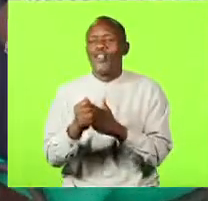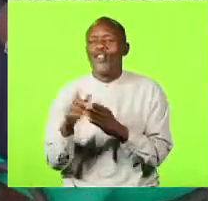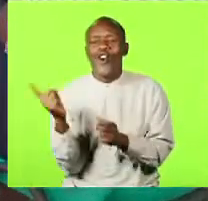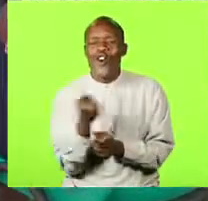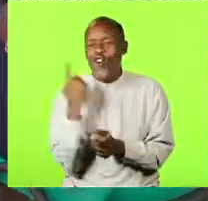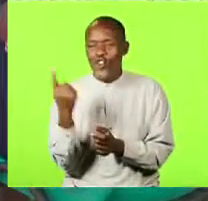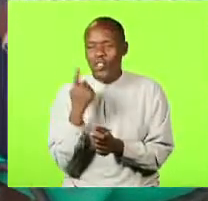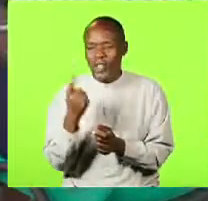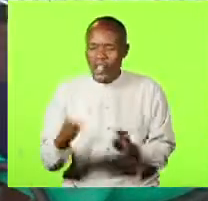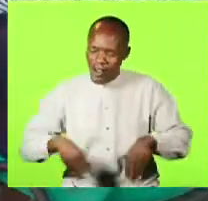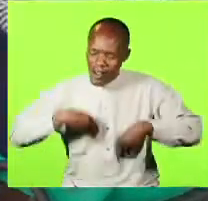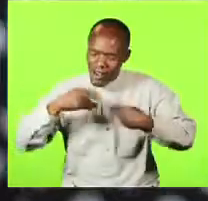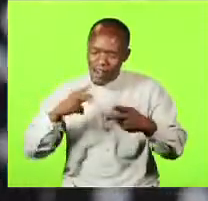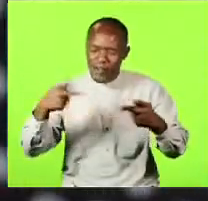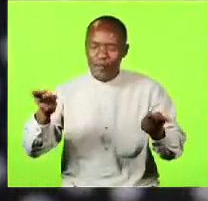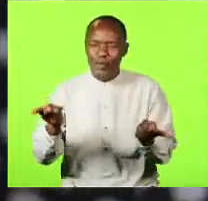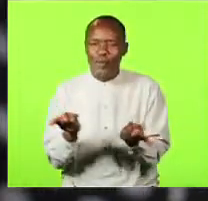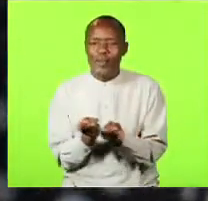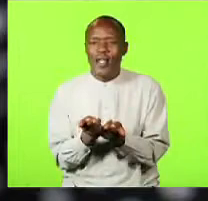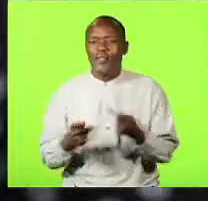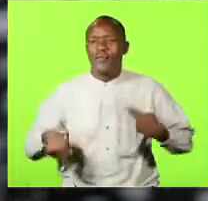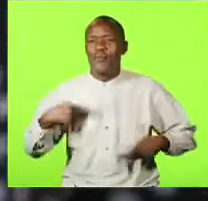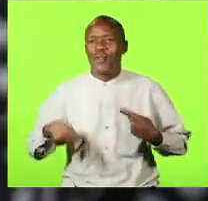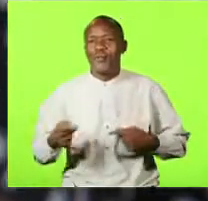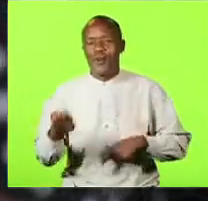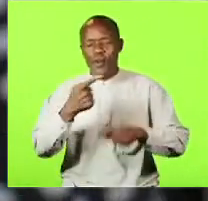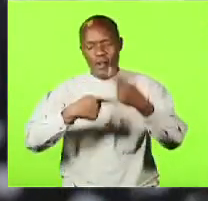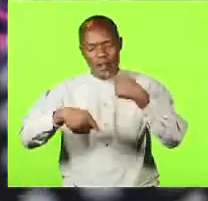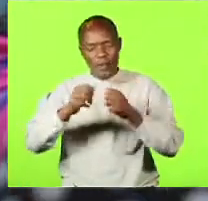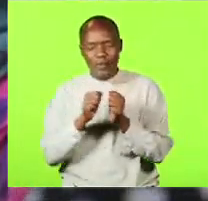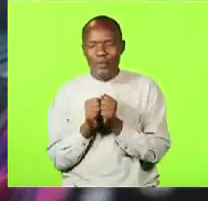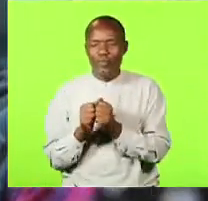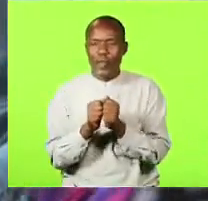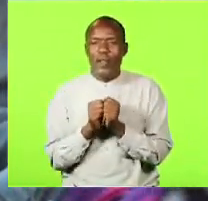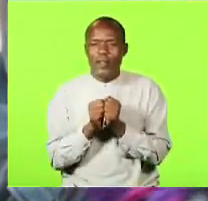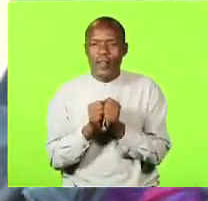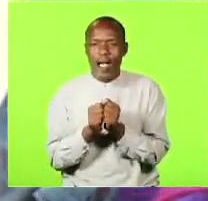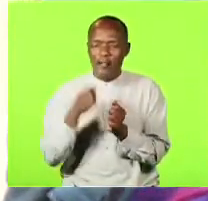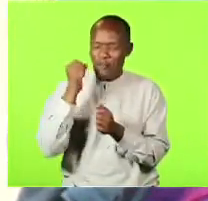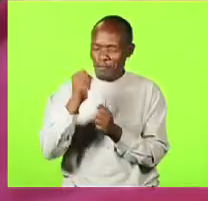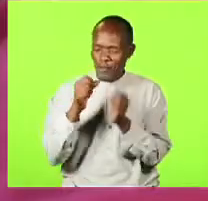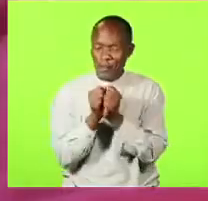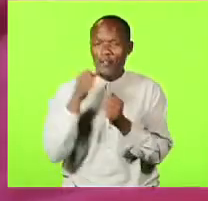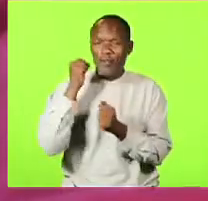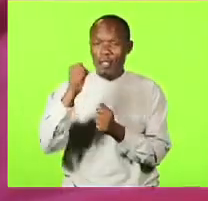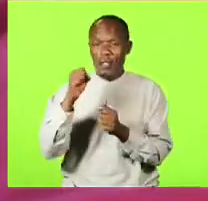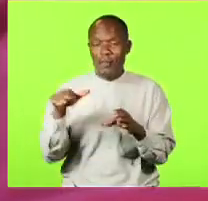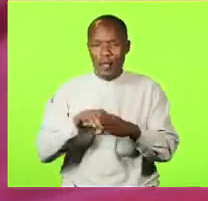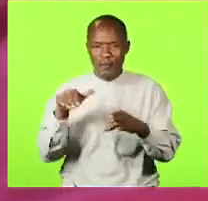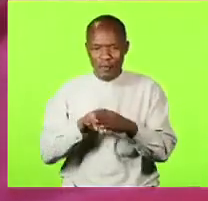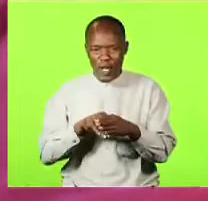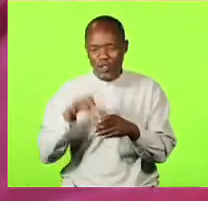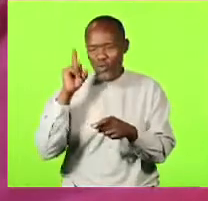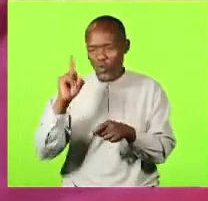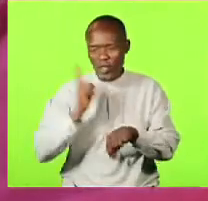space where community members a few of them come together a maximum of 15 of them once a